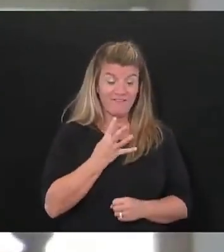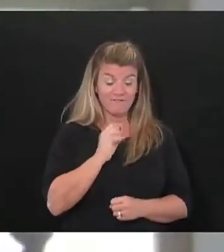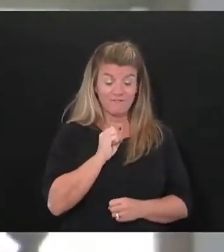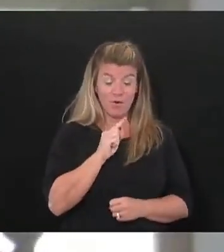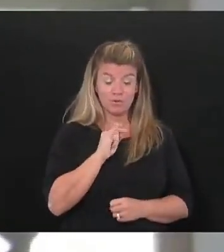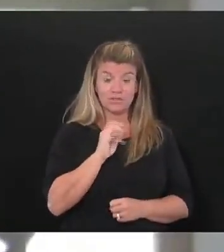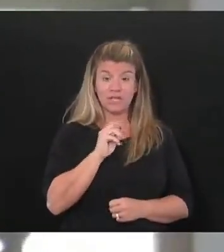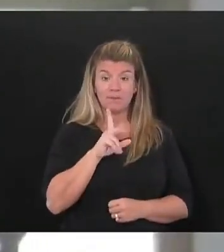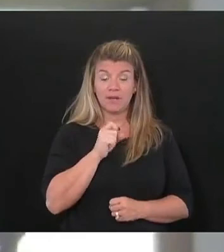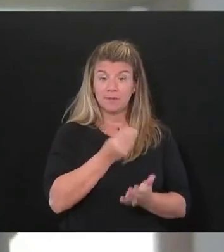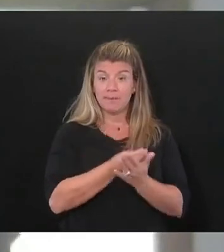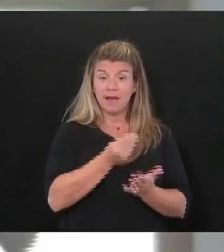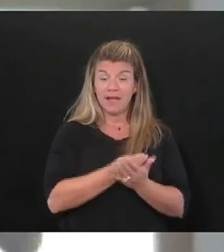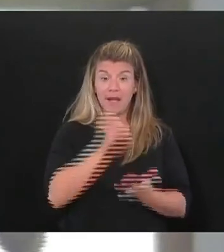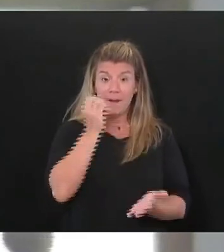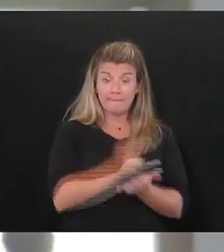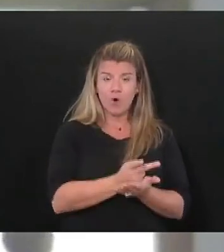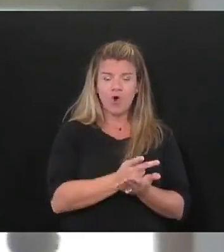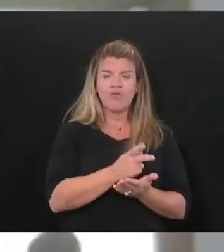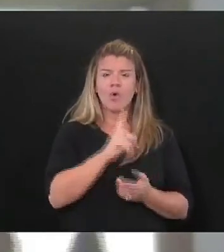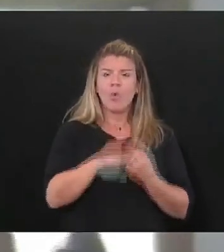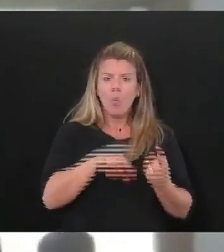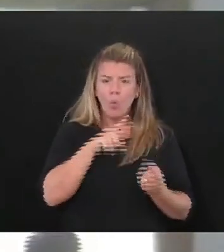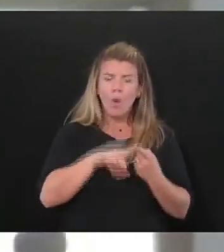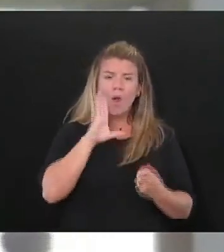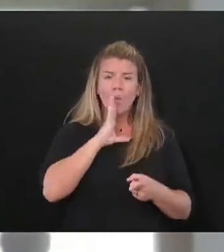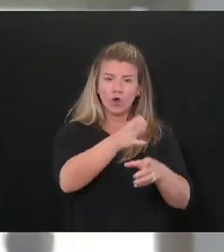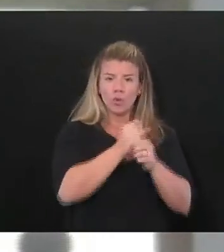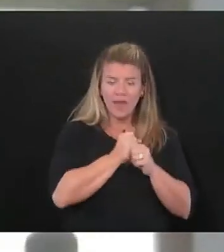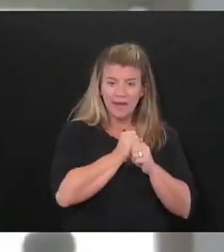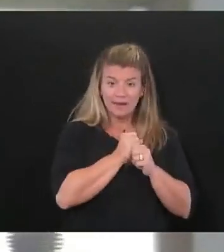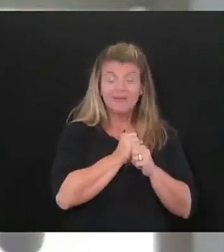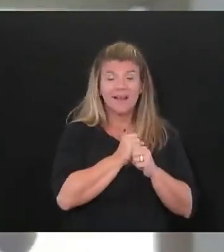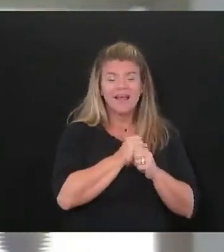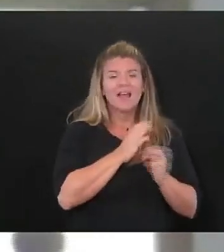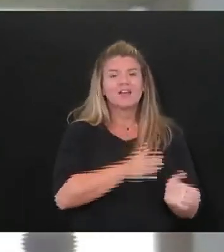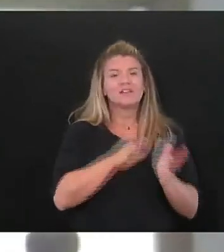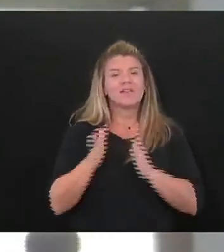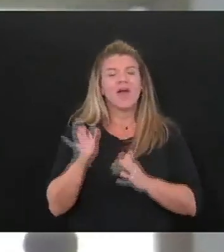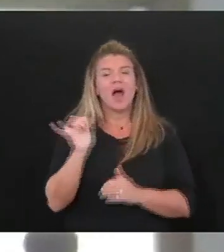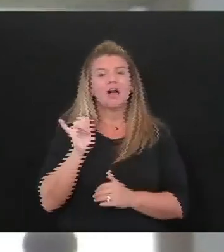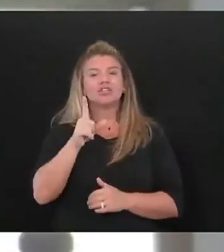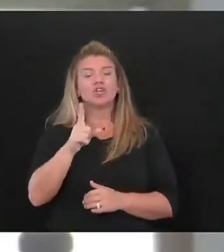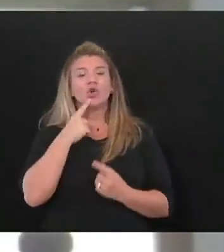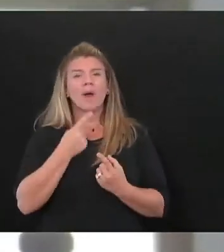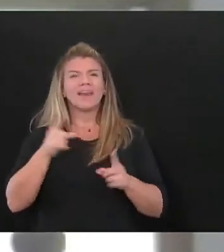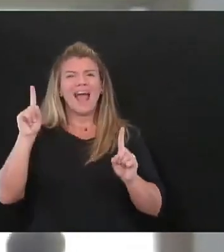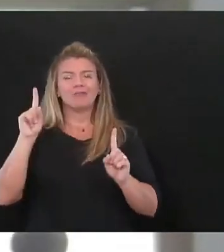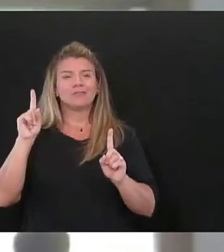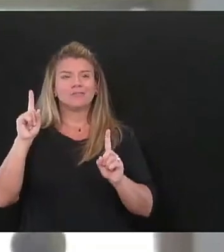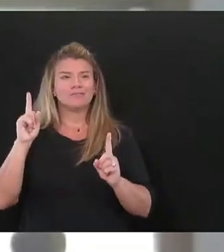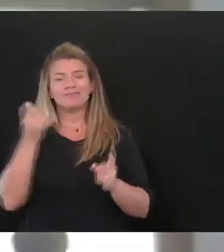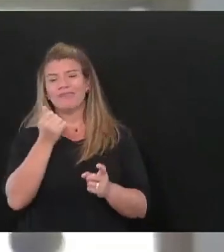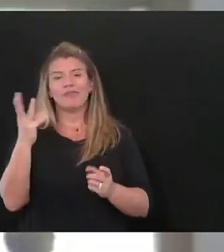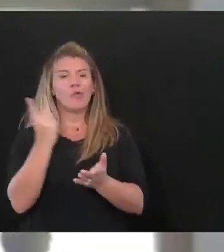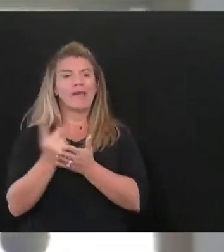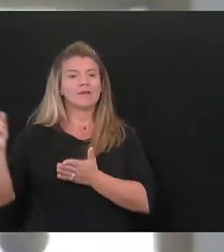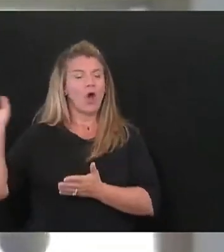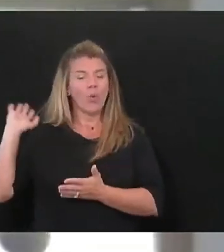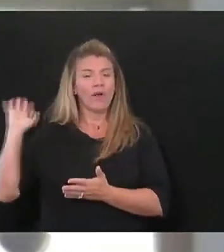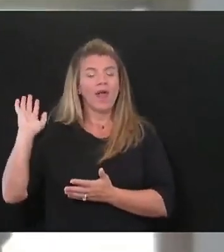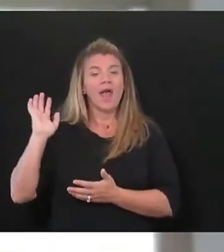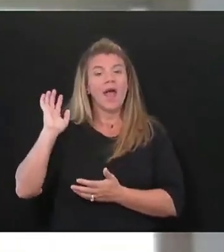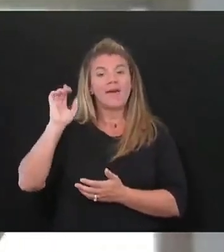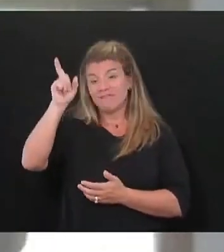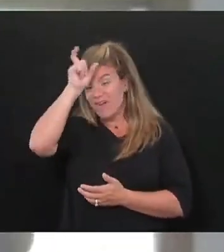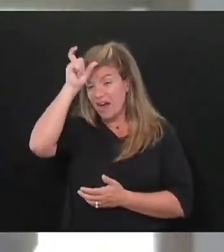how soon do you have access to that money? And when you make an announcement like you did earlier a couple of weeks ago,